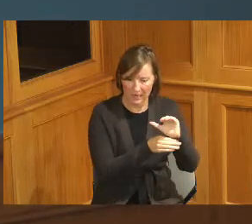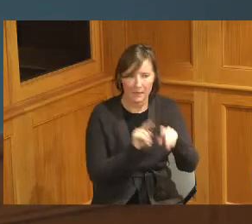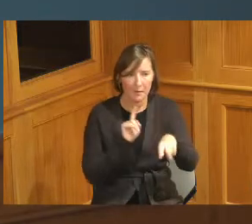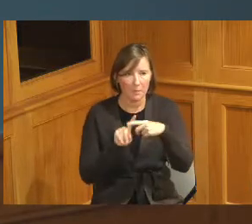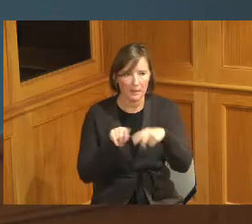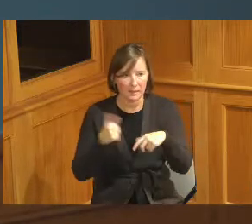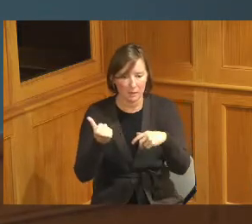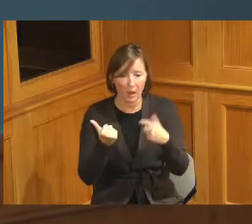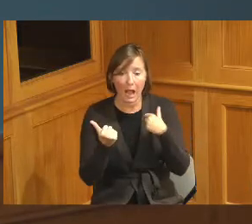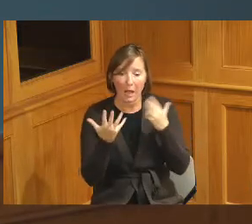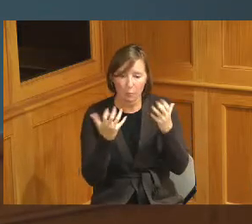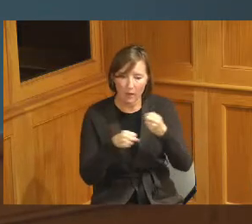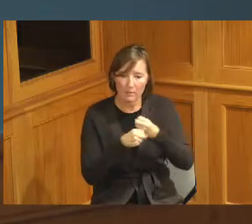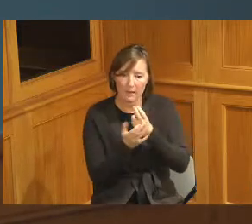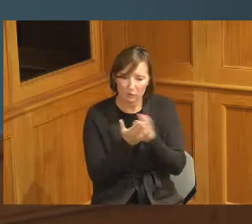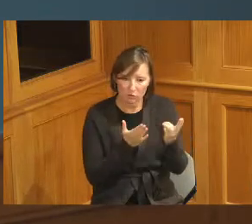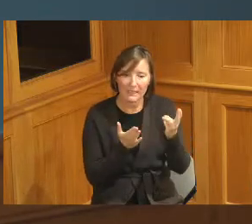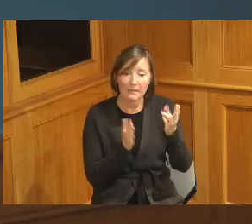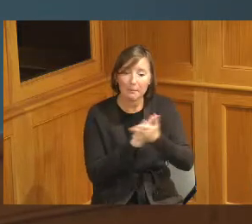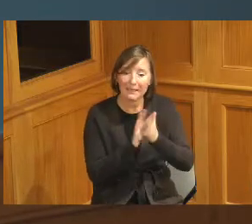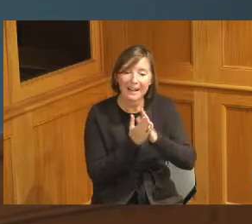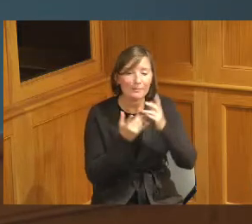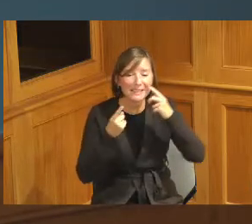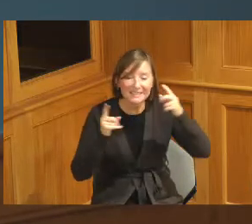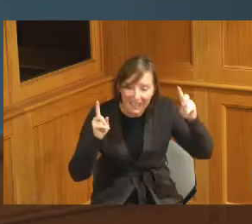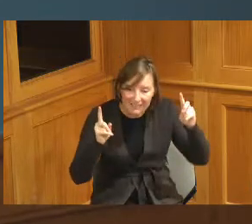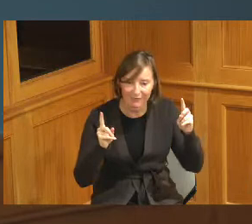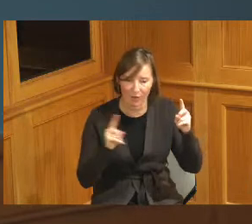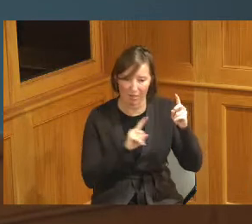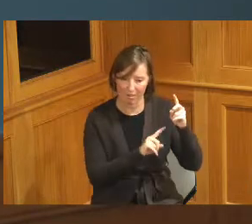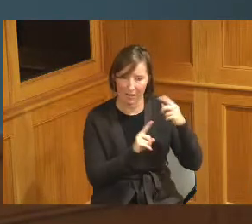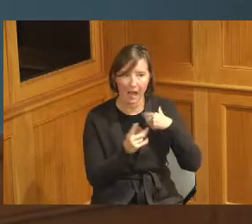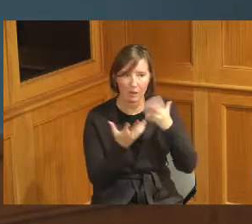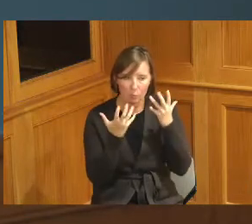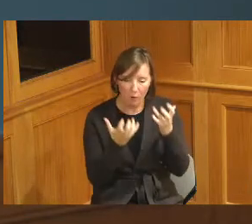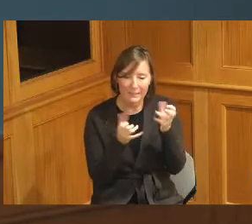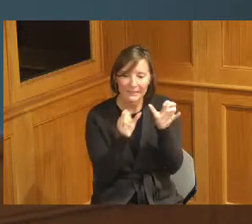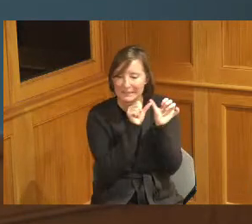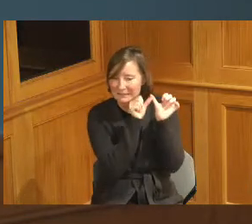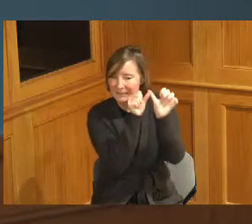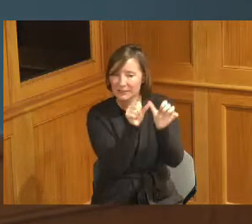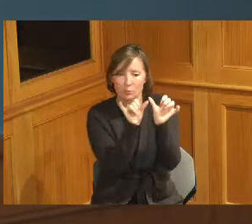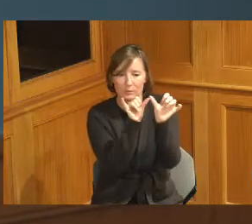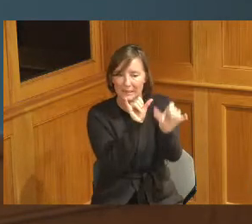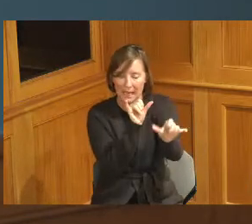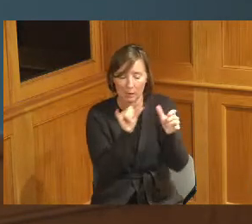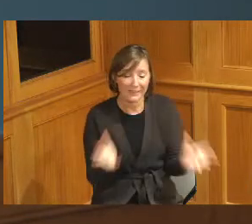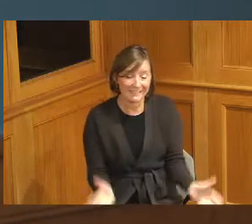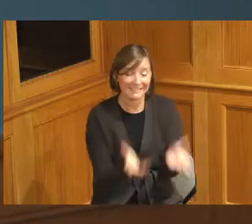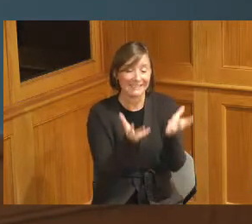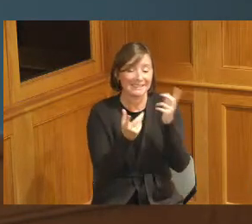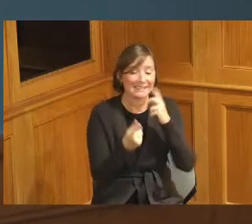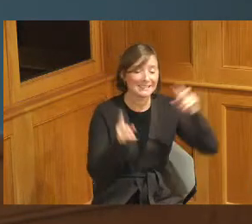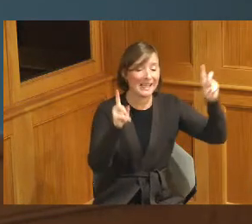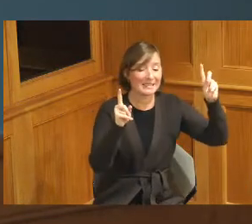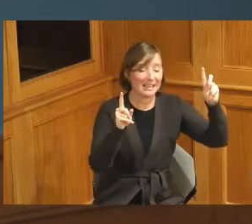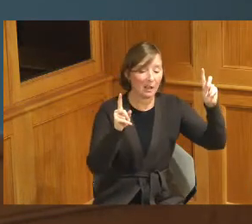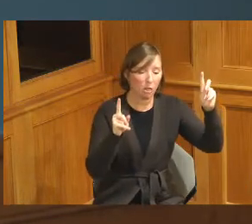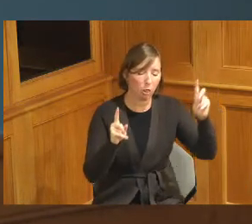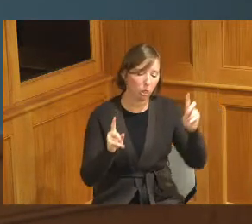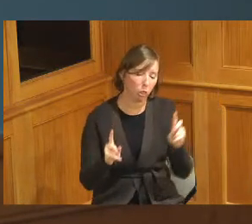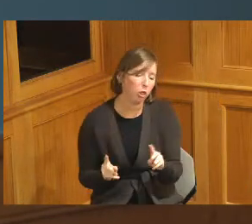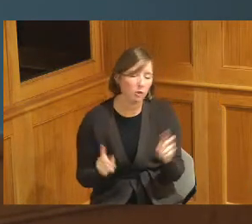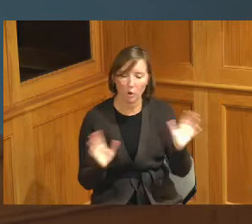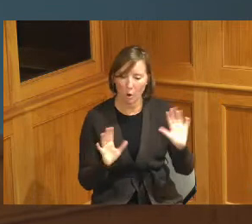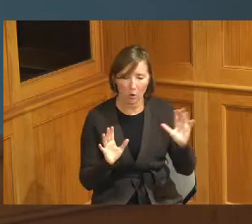I want to make sure when things are successful, I want to stay successful. I don't want to get down to some little workshops. I just came from